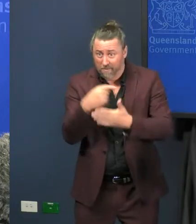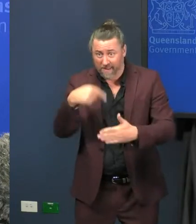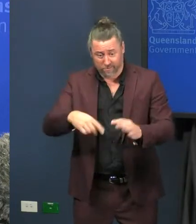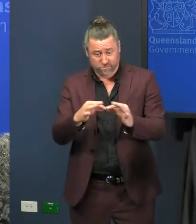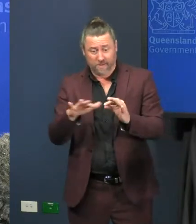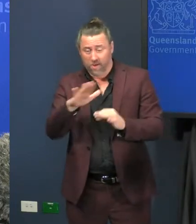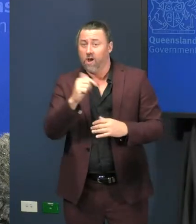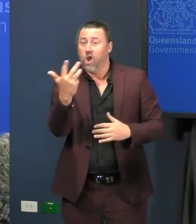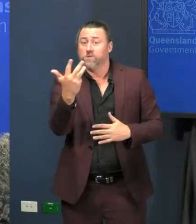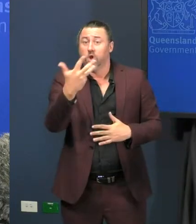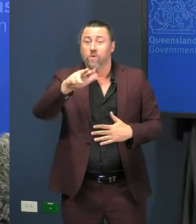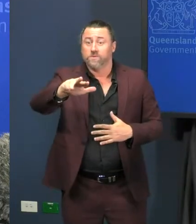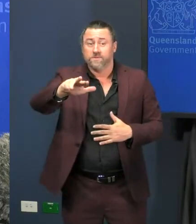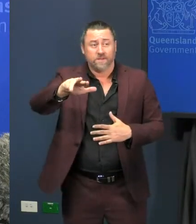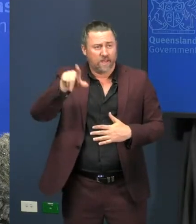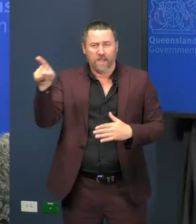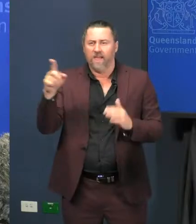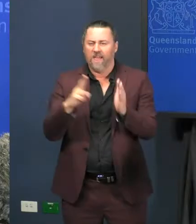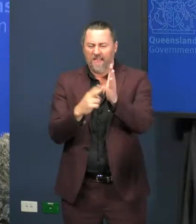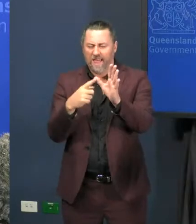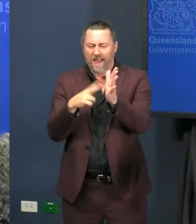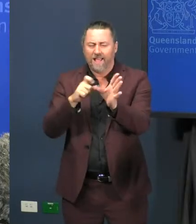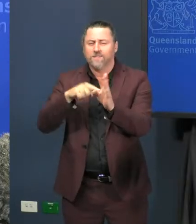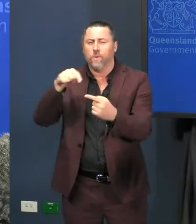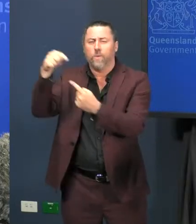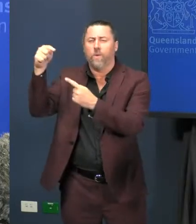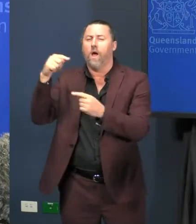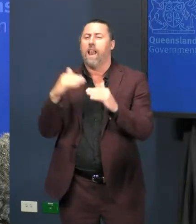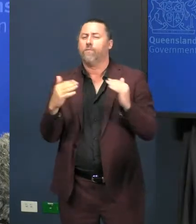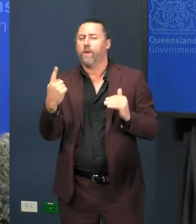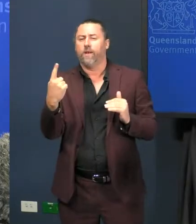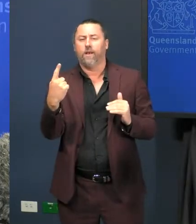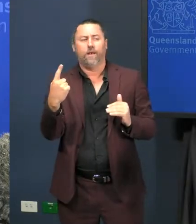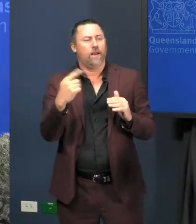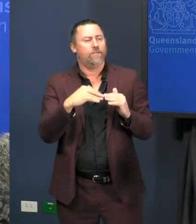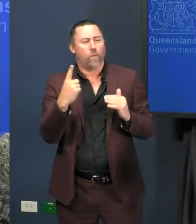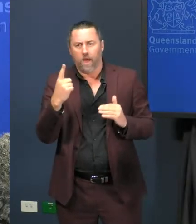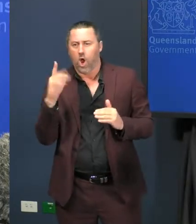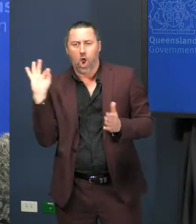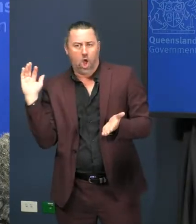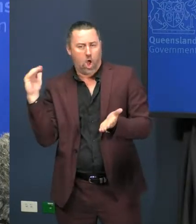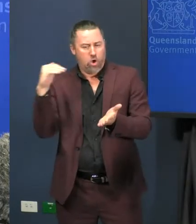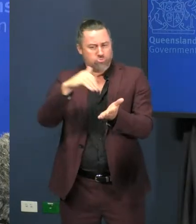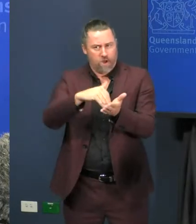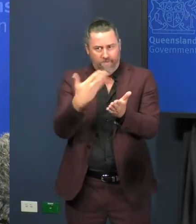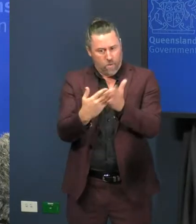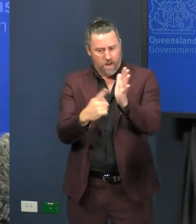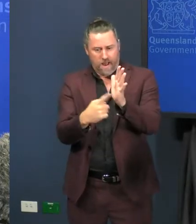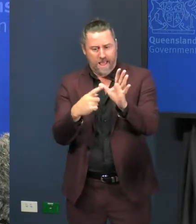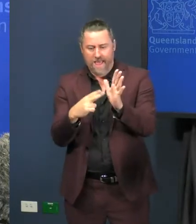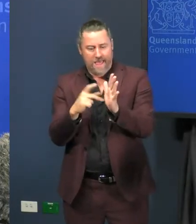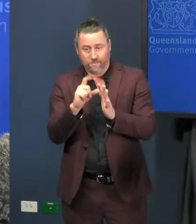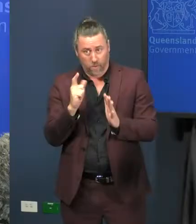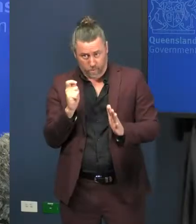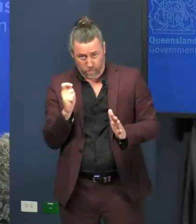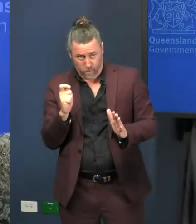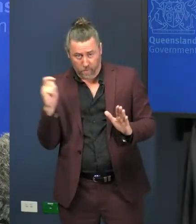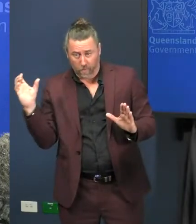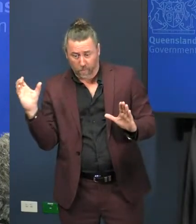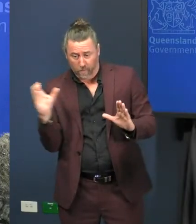in 1990, Tropical Cyclone Nancy, a Category 1 system, it didn't cross the coast, but it came very, very close.